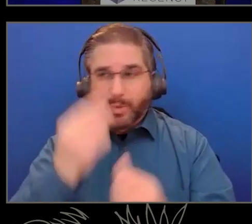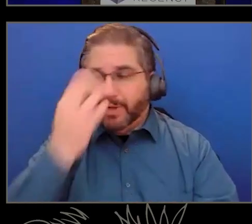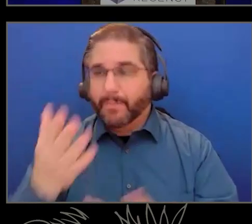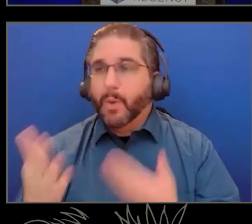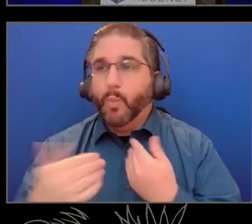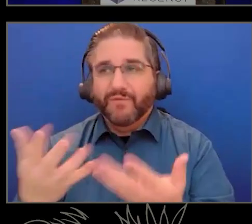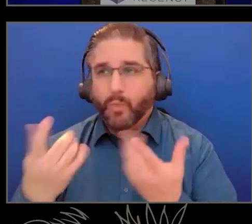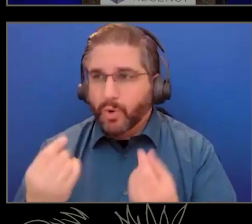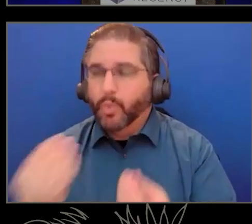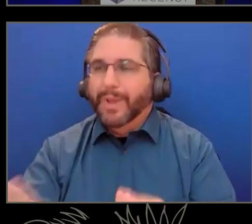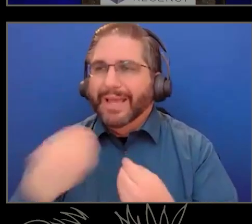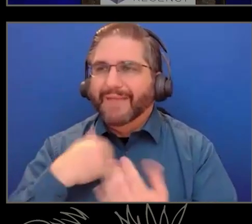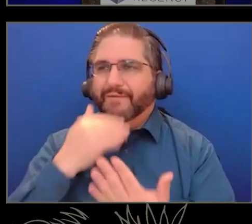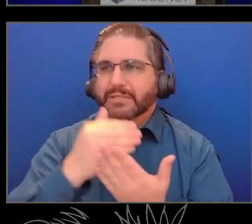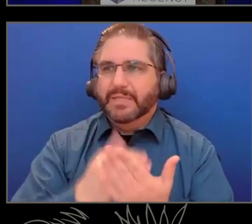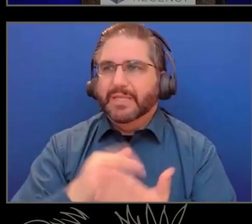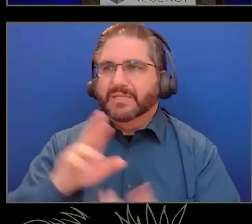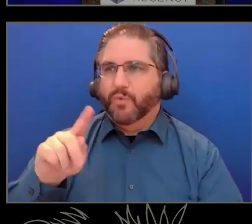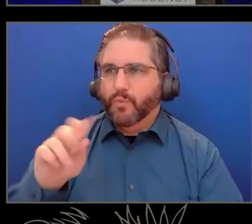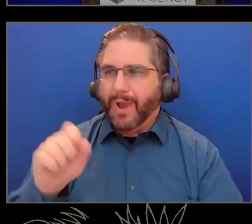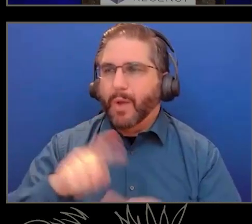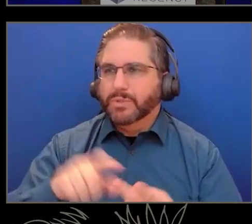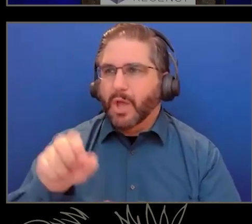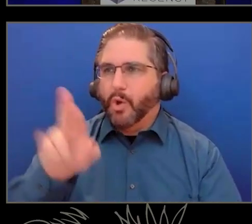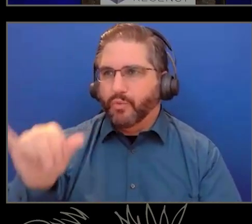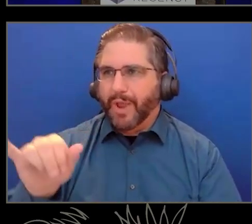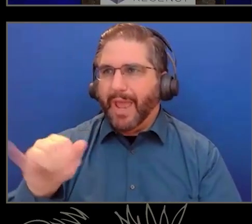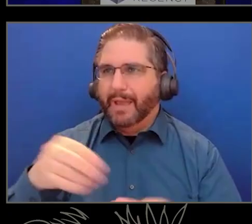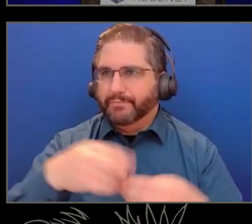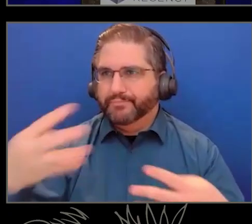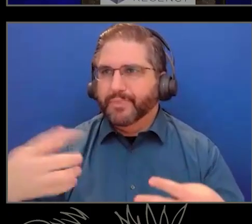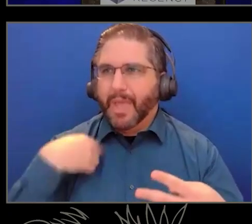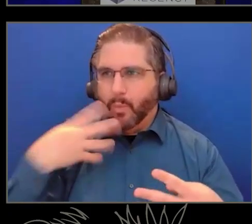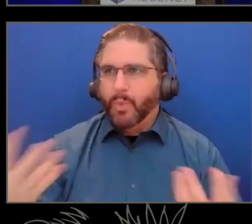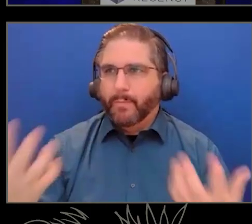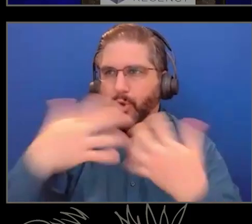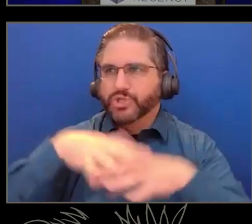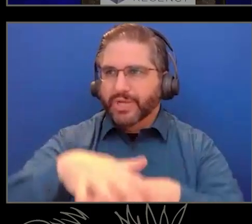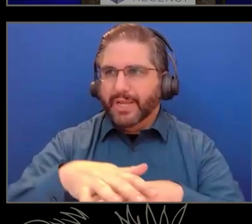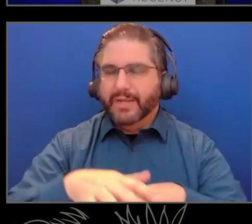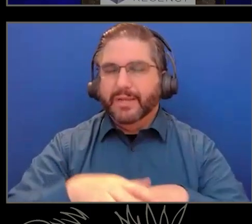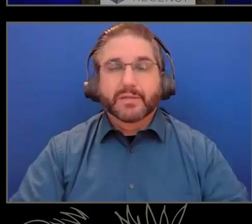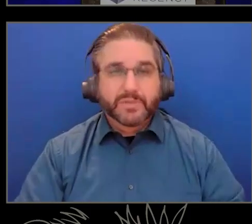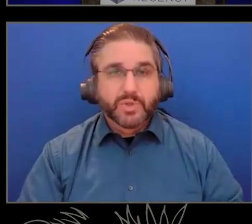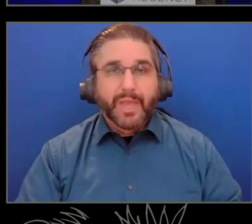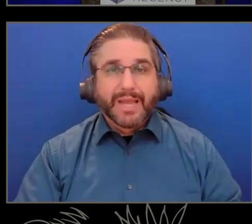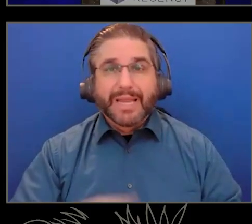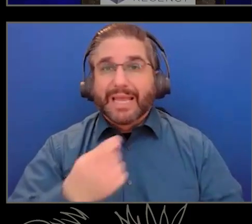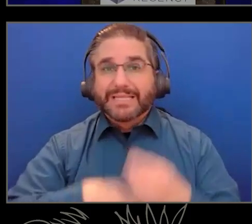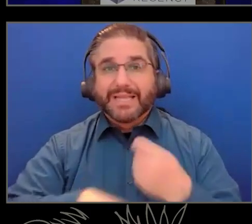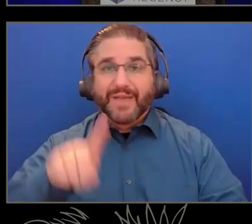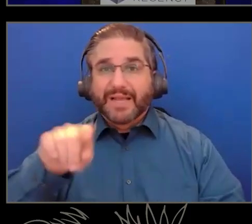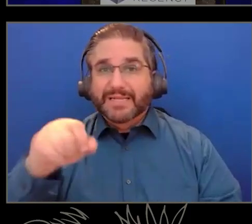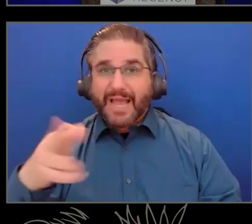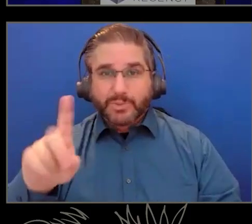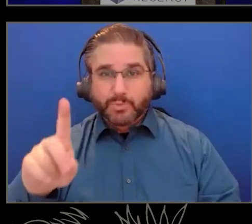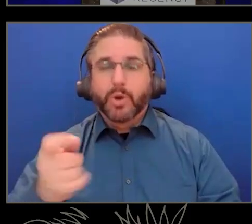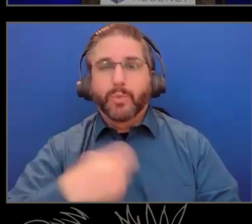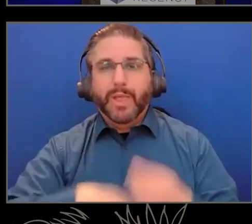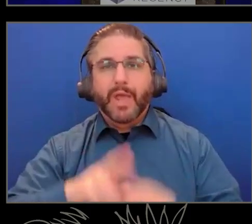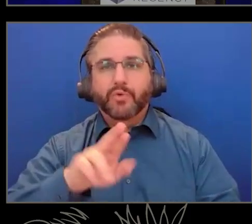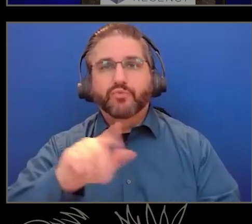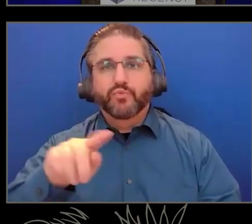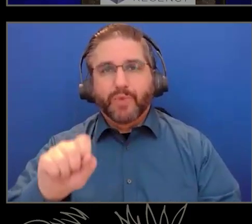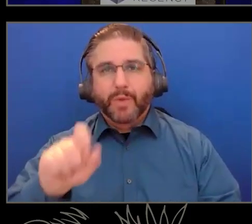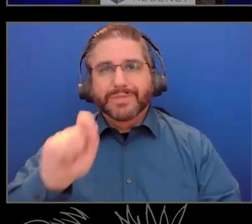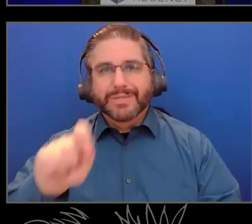routes array, and we're just going to merge it in. But you can handle it however you want. So inside of dashboard, we're going to add routes.ts again. Again, you